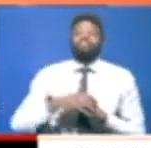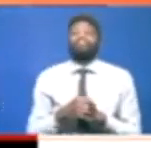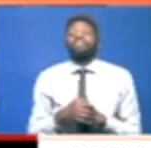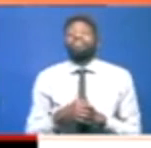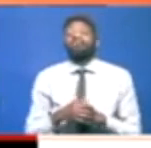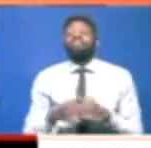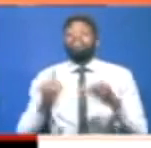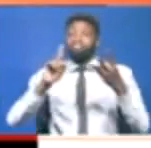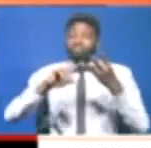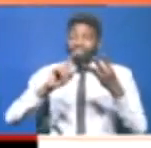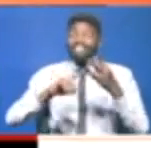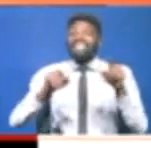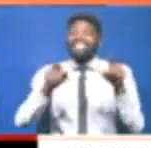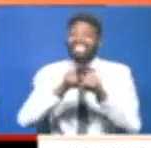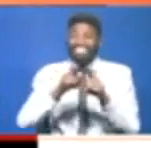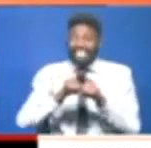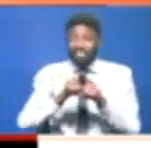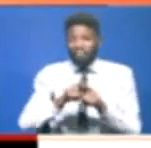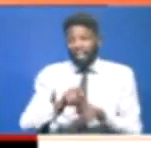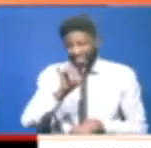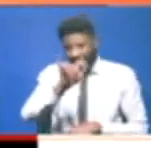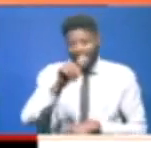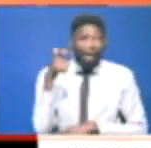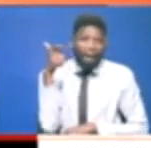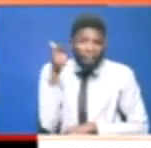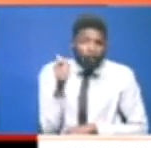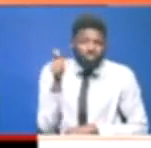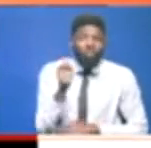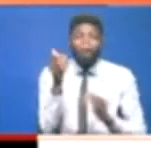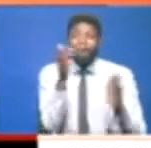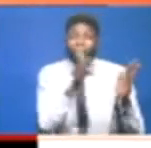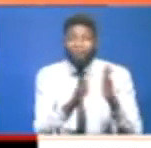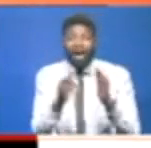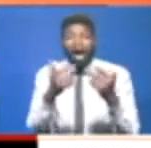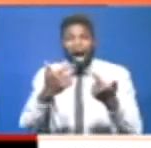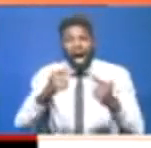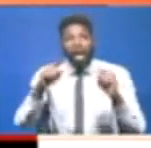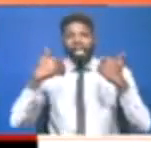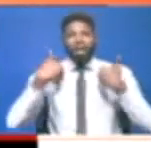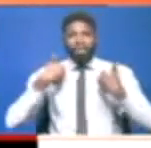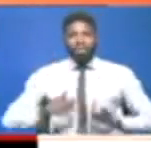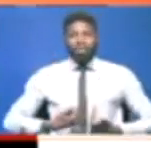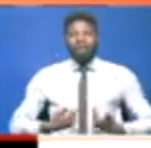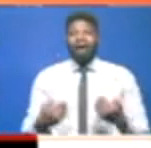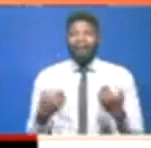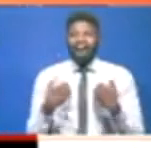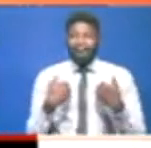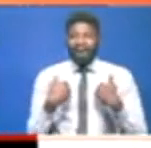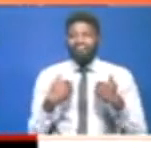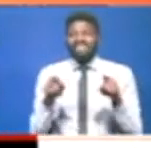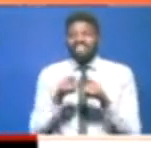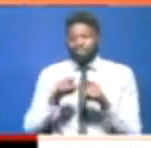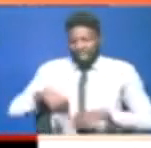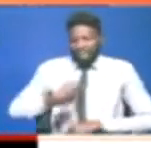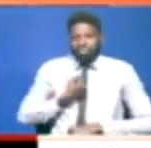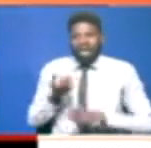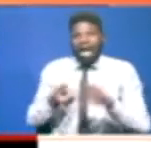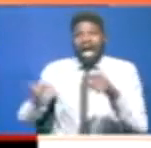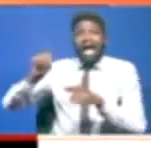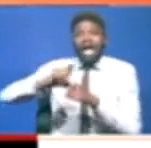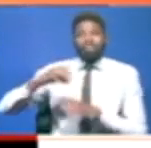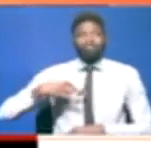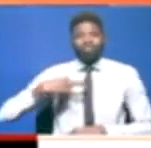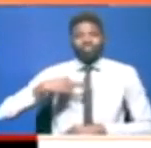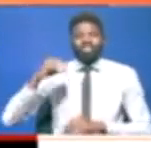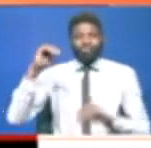me, is that pension plan going to allow me to have, for example, additional voluntary contribution? So I have to look at that.